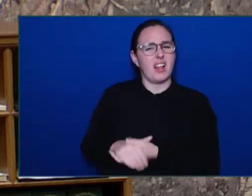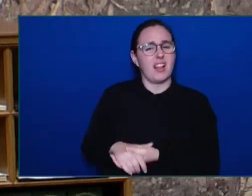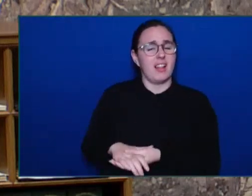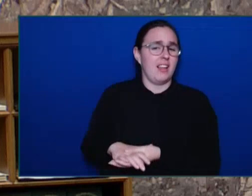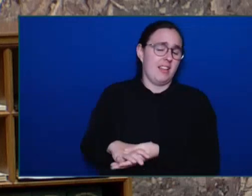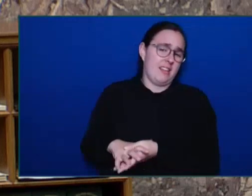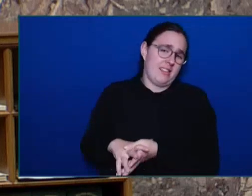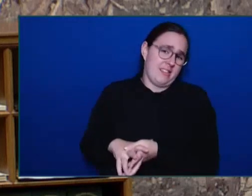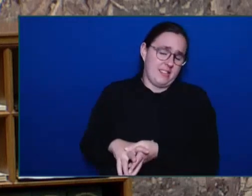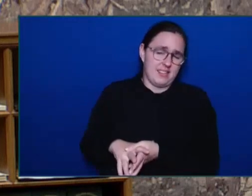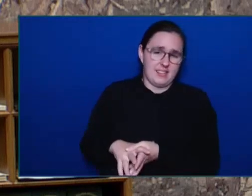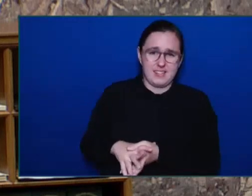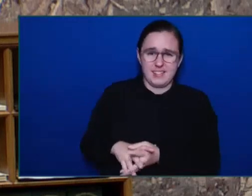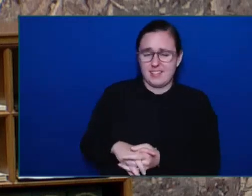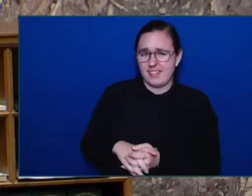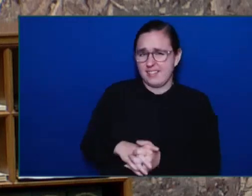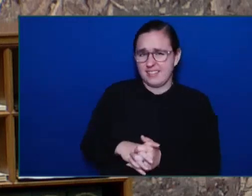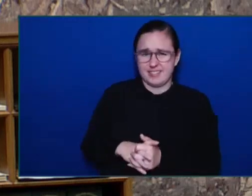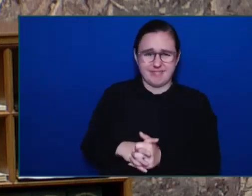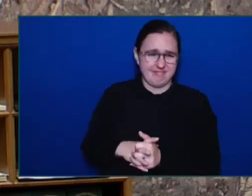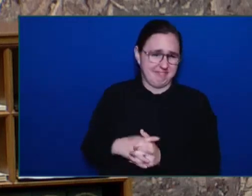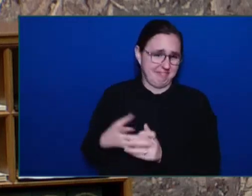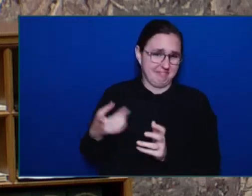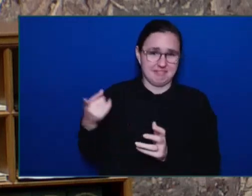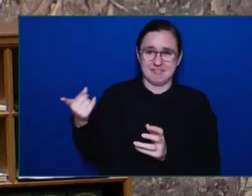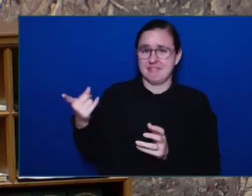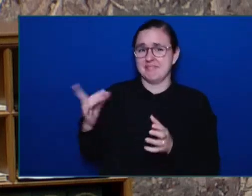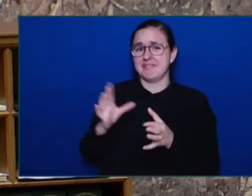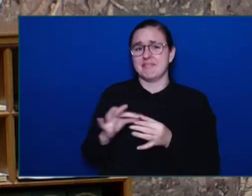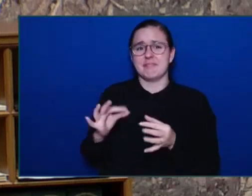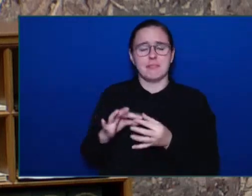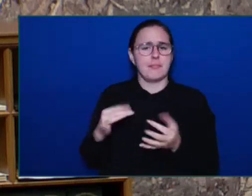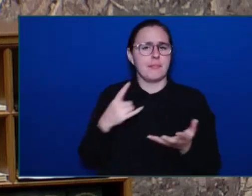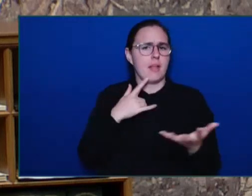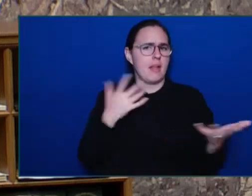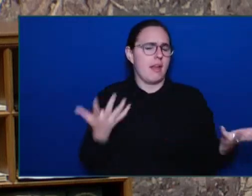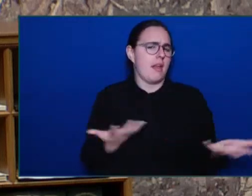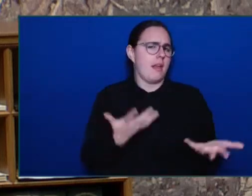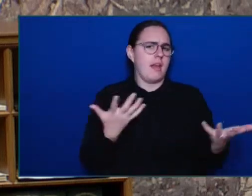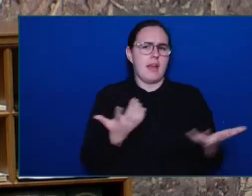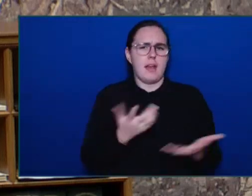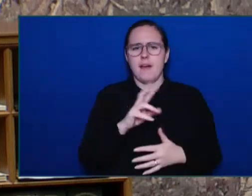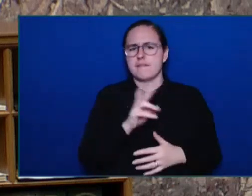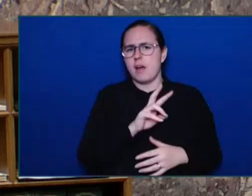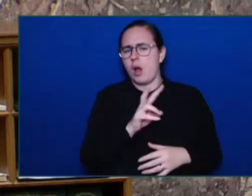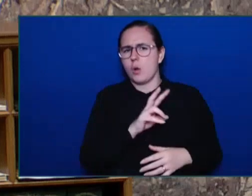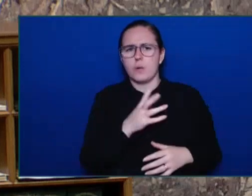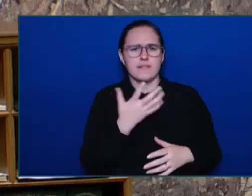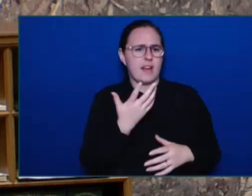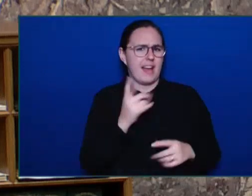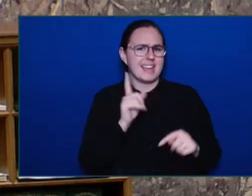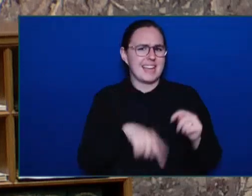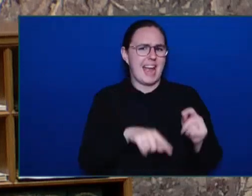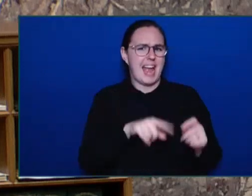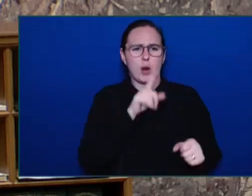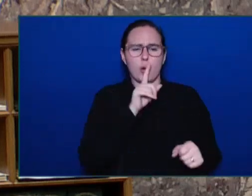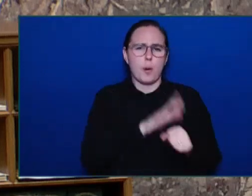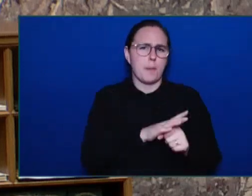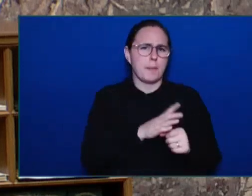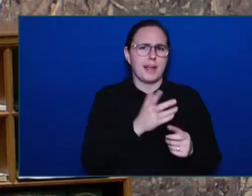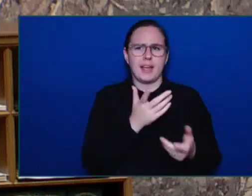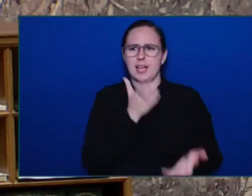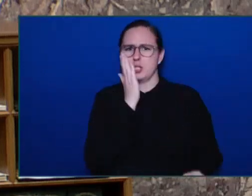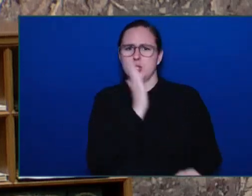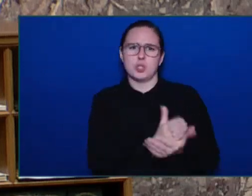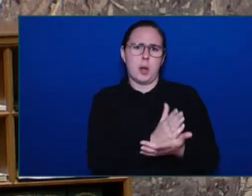The violence and the chaos on communities throughout this province has never been worse than it is today. And without